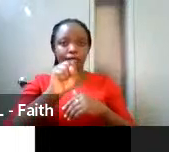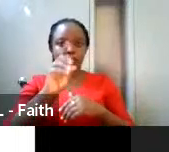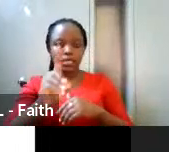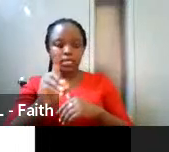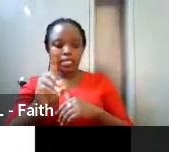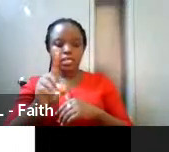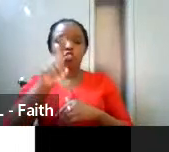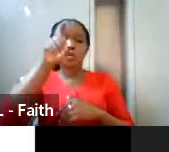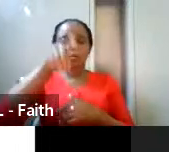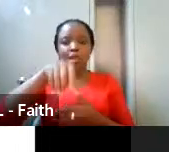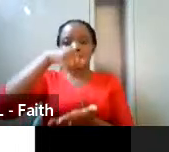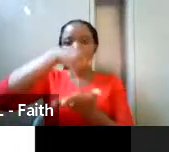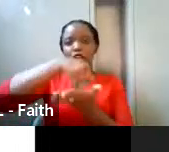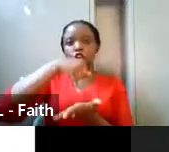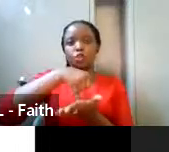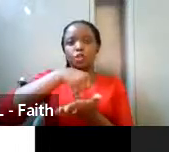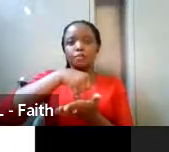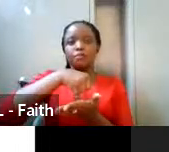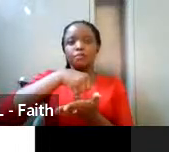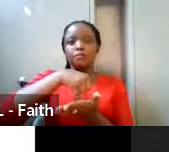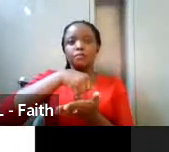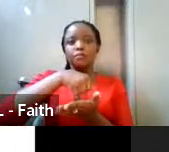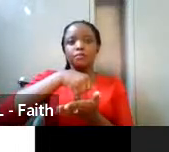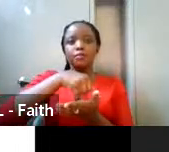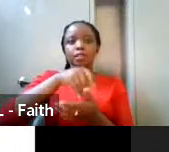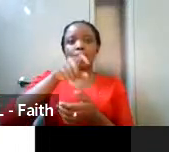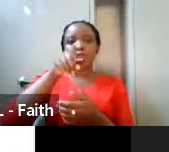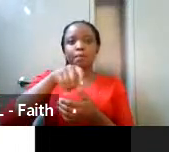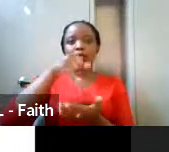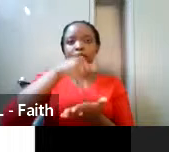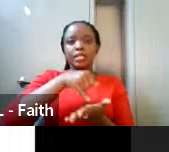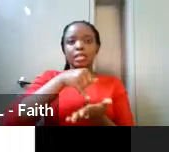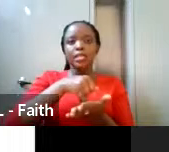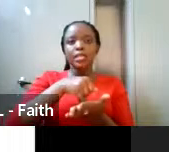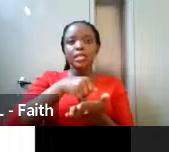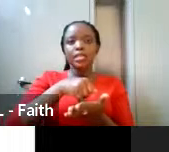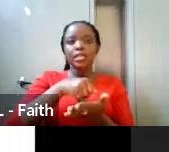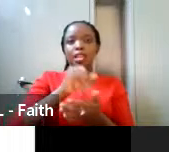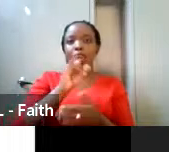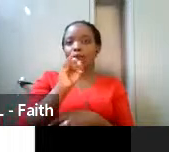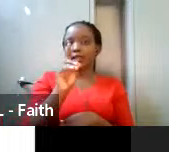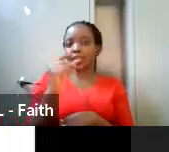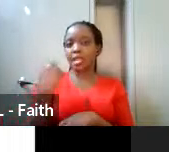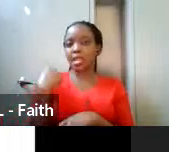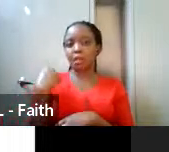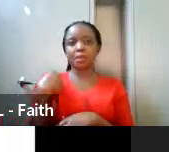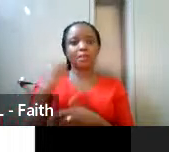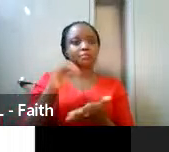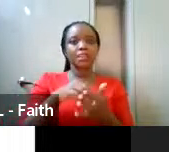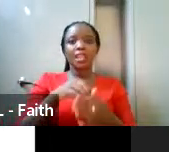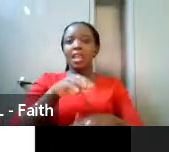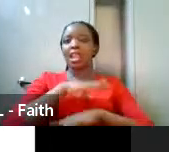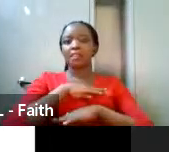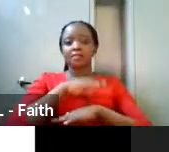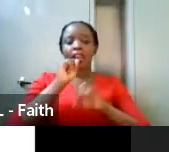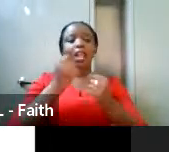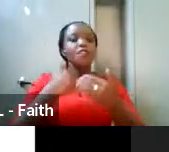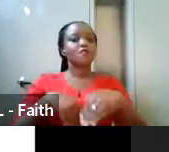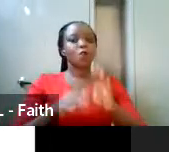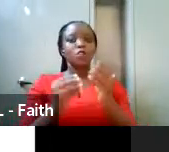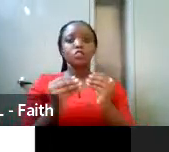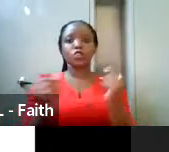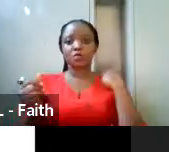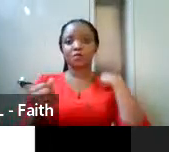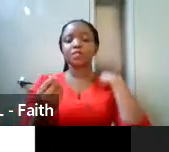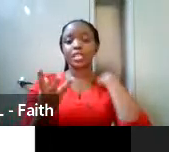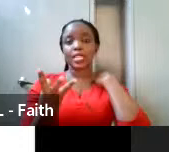to input your, they just need to input their ID numbers and they can be able to comply. It's a very